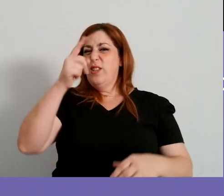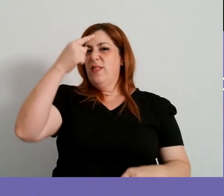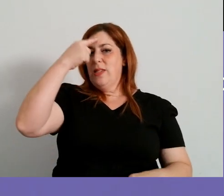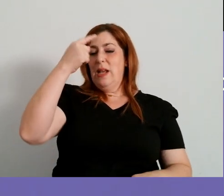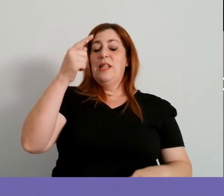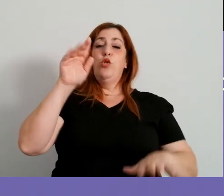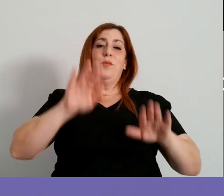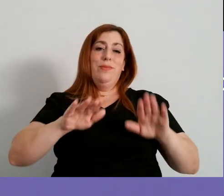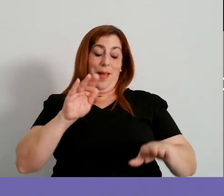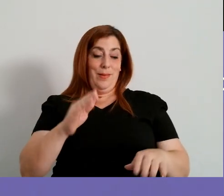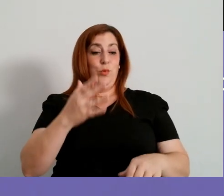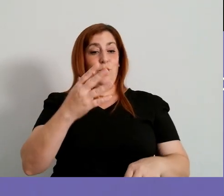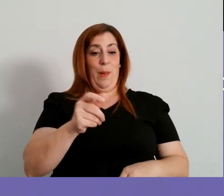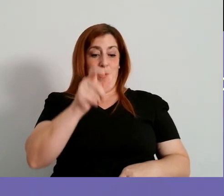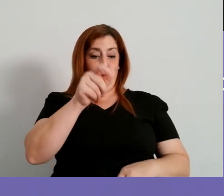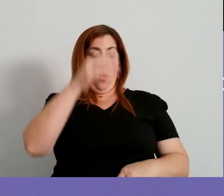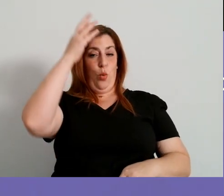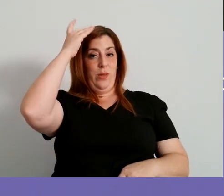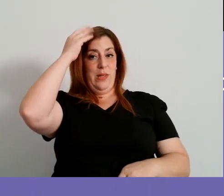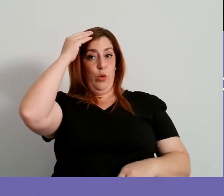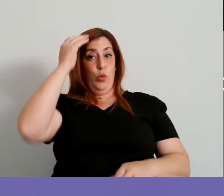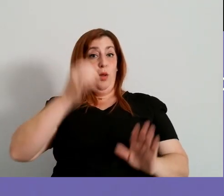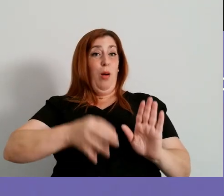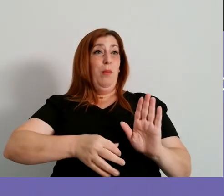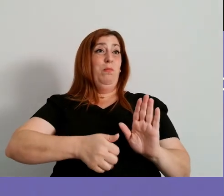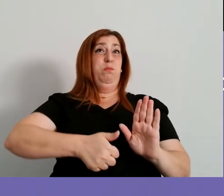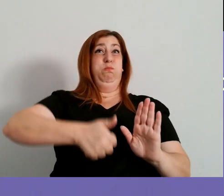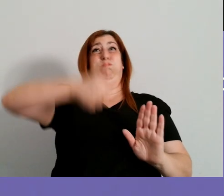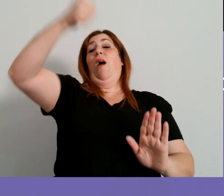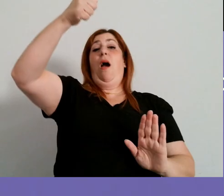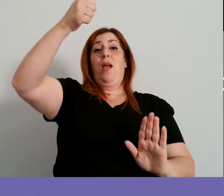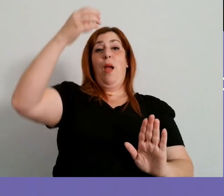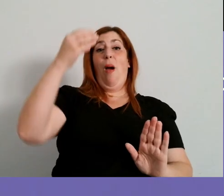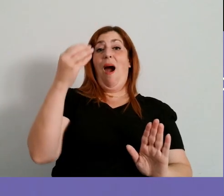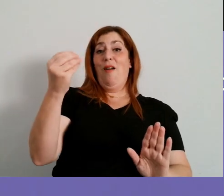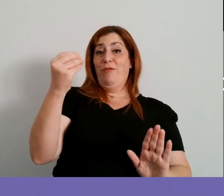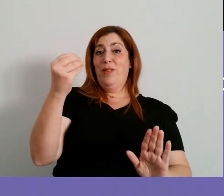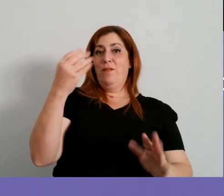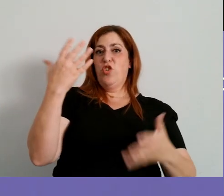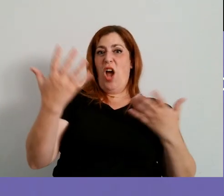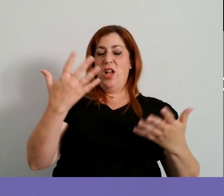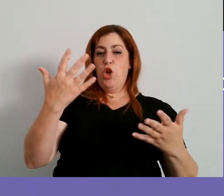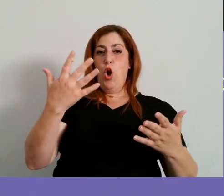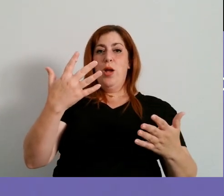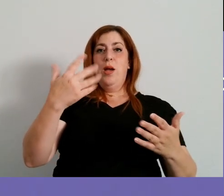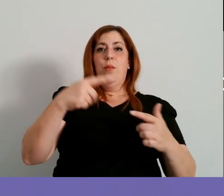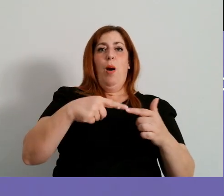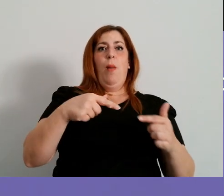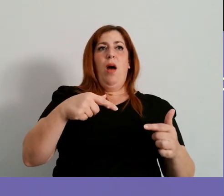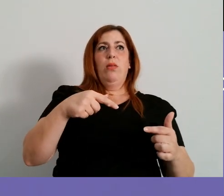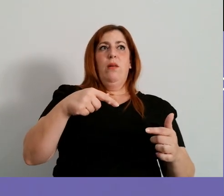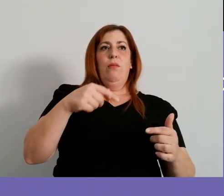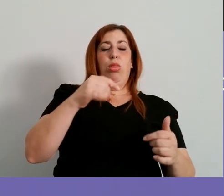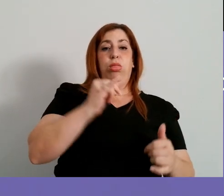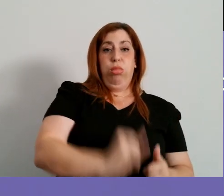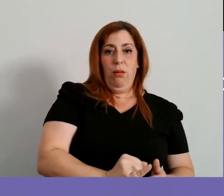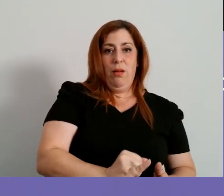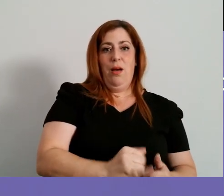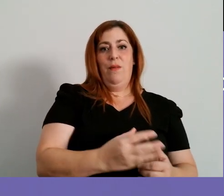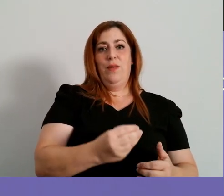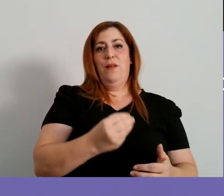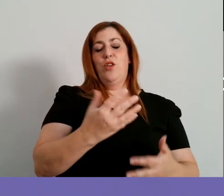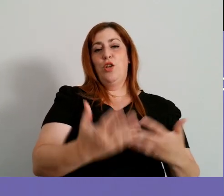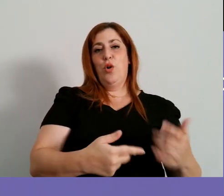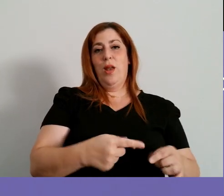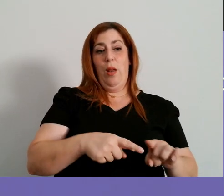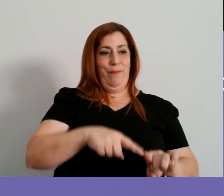good at other things. So we have a profile that looks like this. That can be extremely valuable in the workplace.